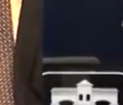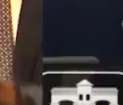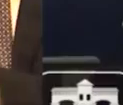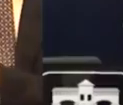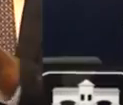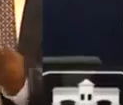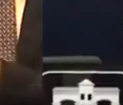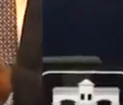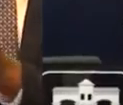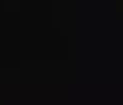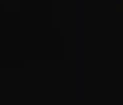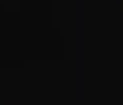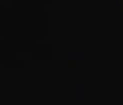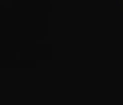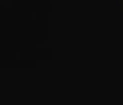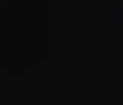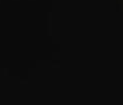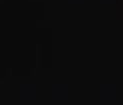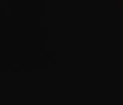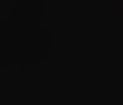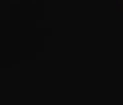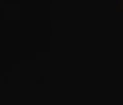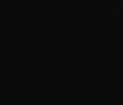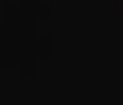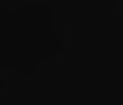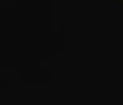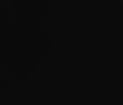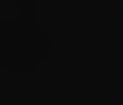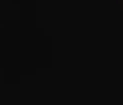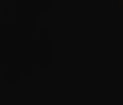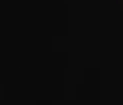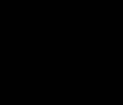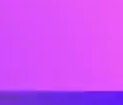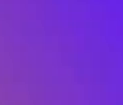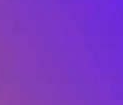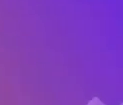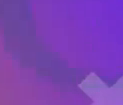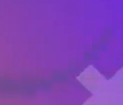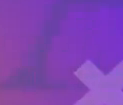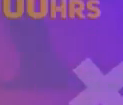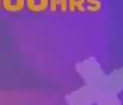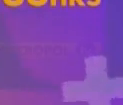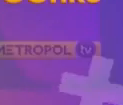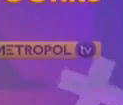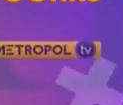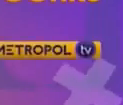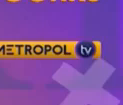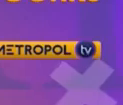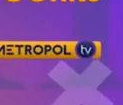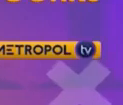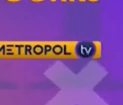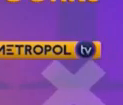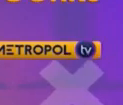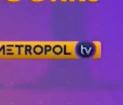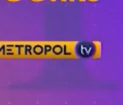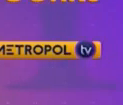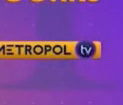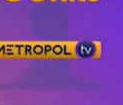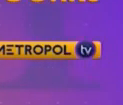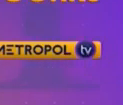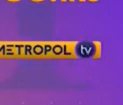of the capital ladder so that your capital investments are well informed. At this time on Metropole